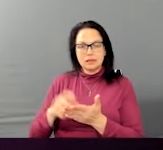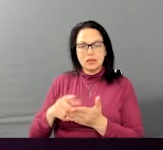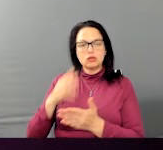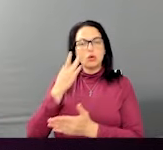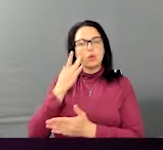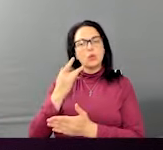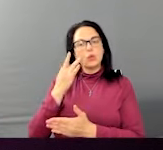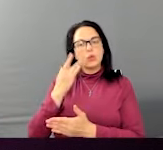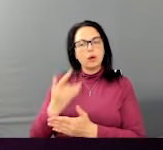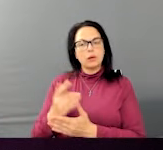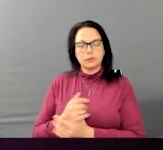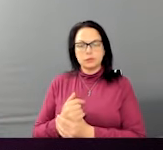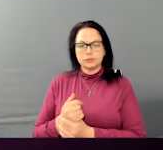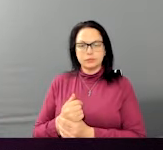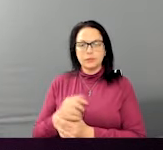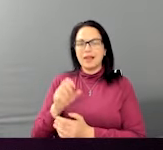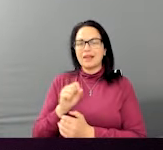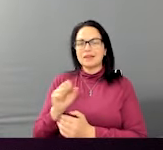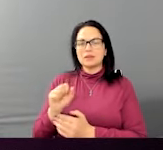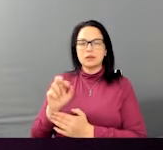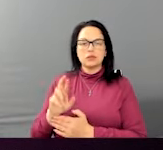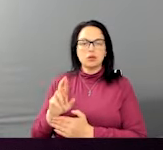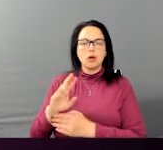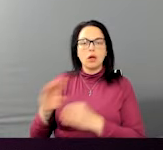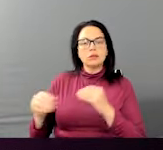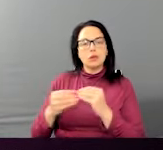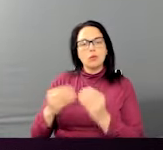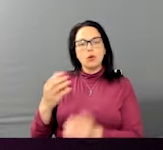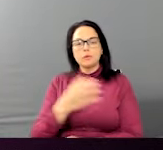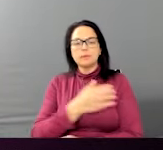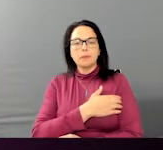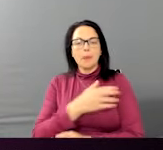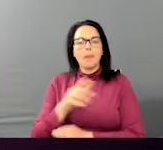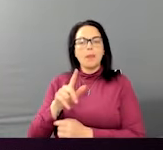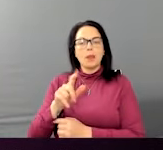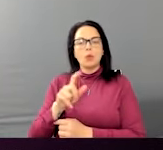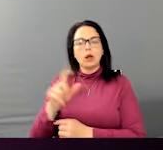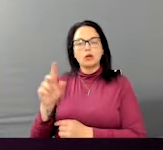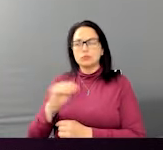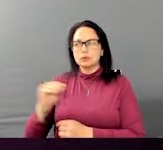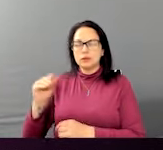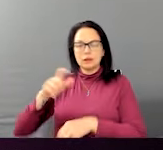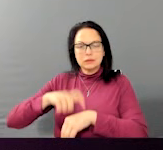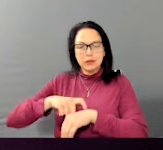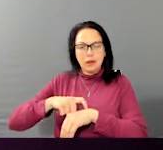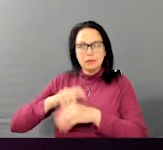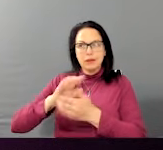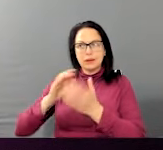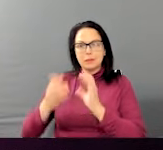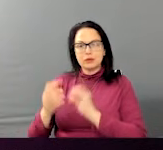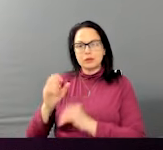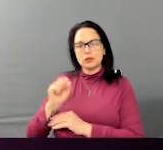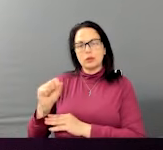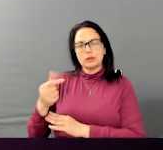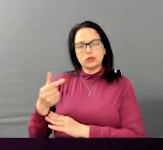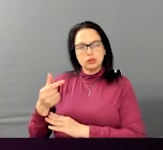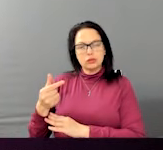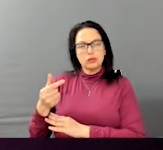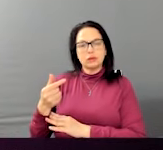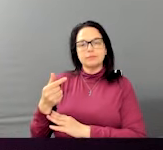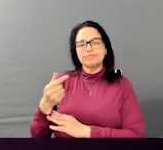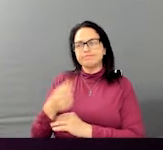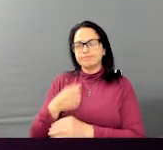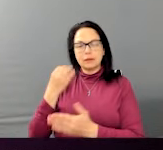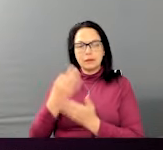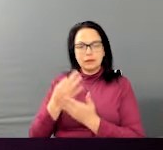because SSR is more powerful 100% of the time than SSG. That's just a fact. You can't get around that. It's